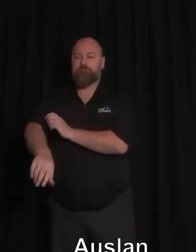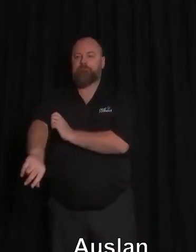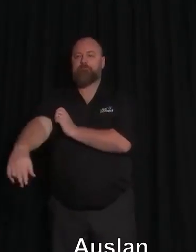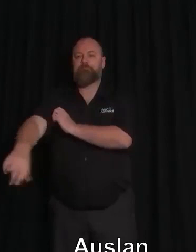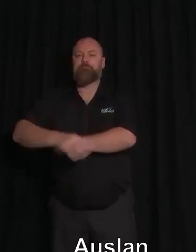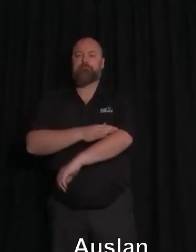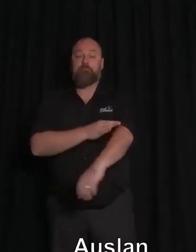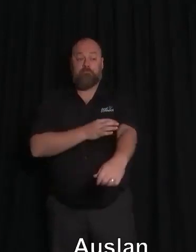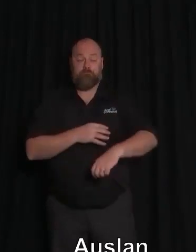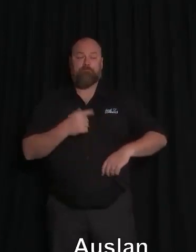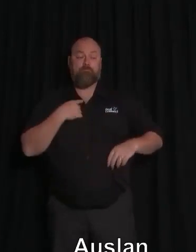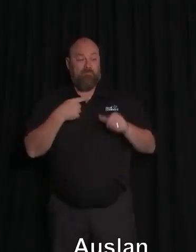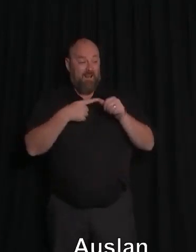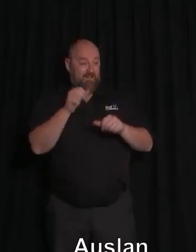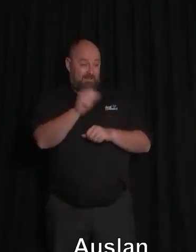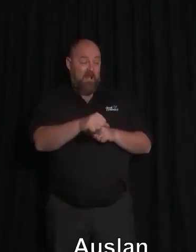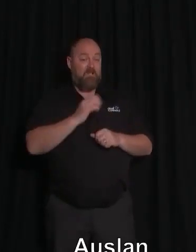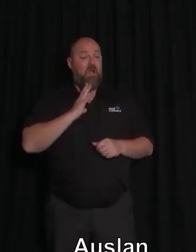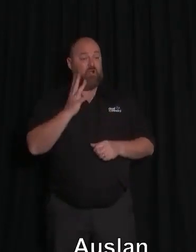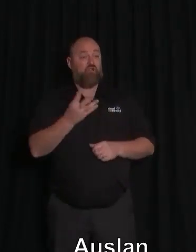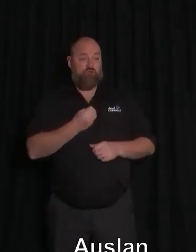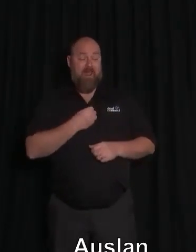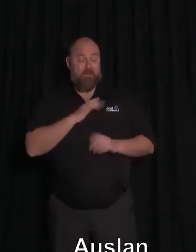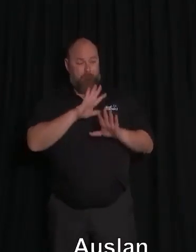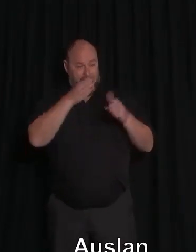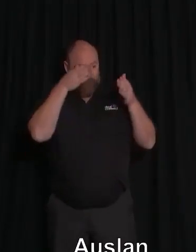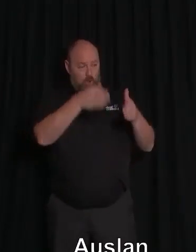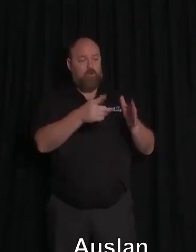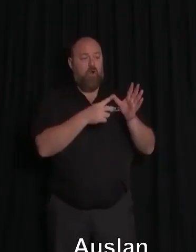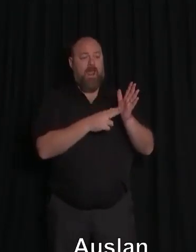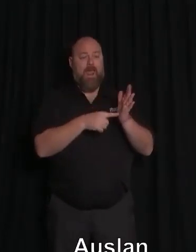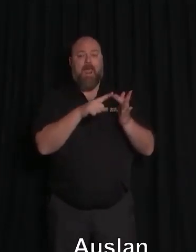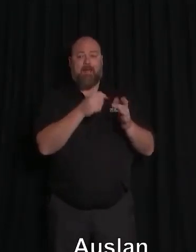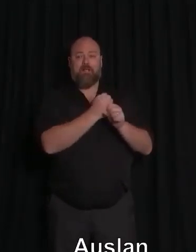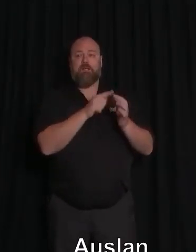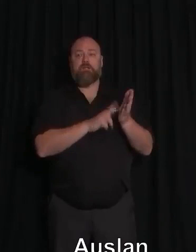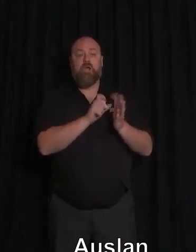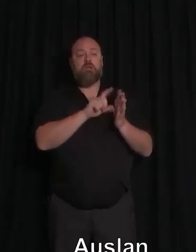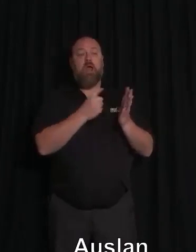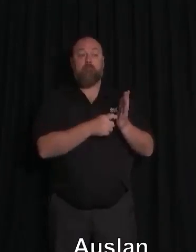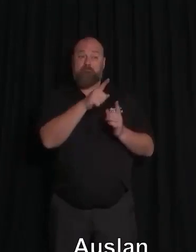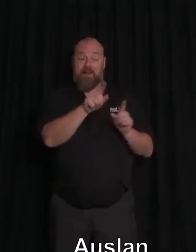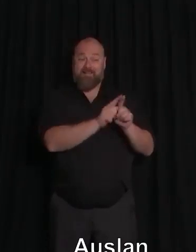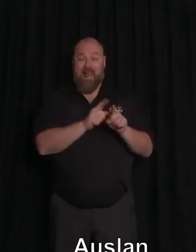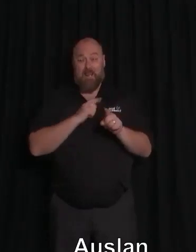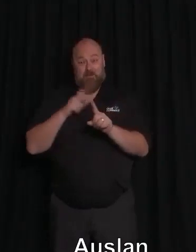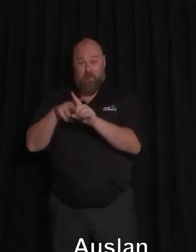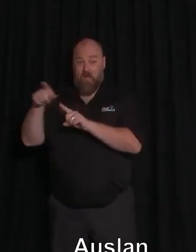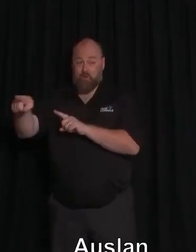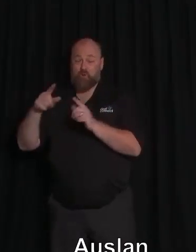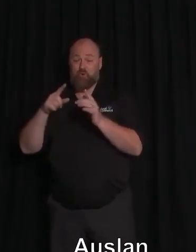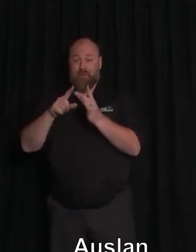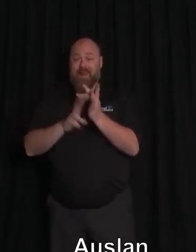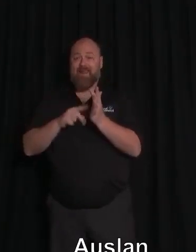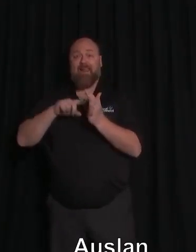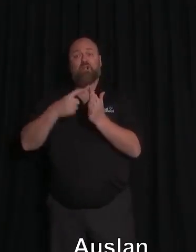say, yes, trans people have been in the focus of the anti-gender movement, but there's as well an effect on intersex persons that is very, very detrimental of the whole